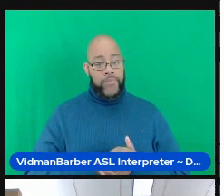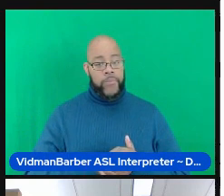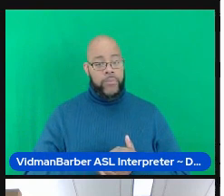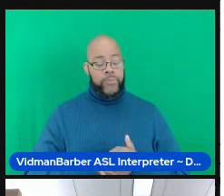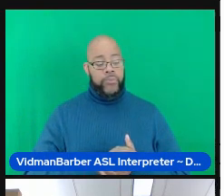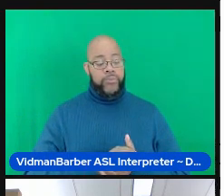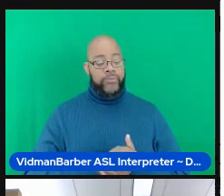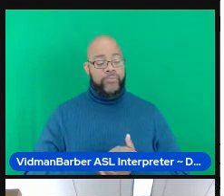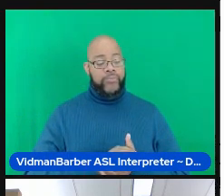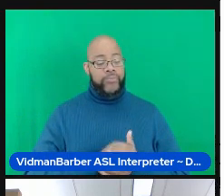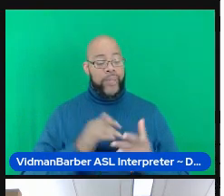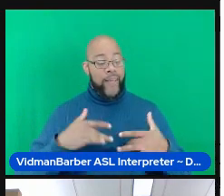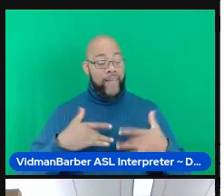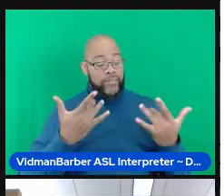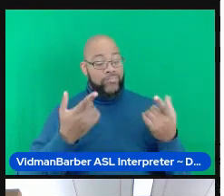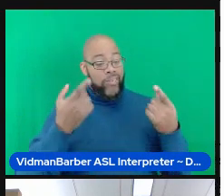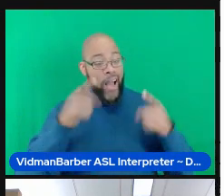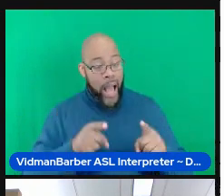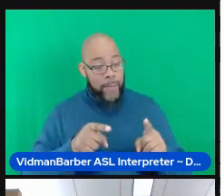events